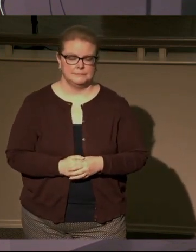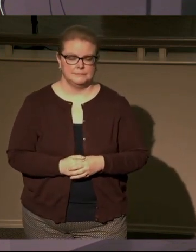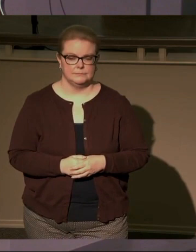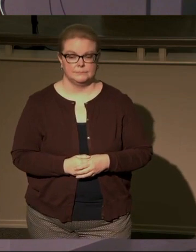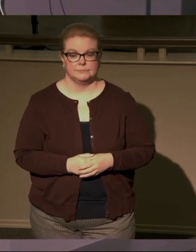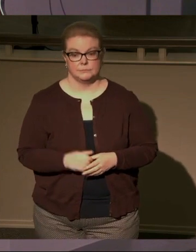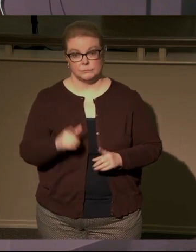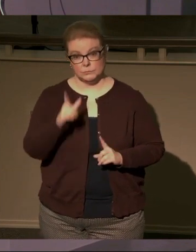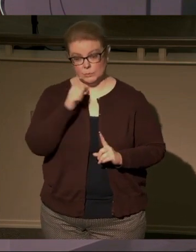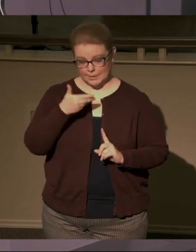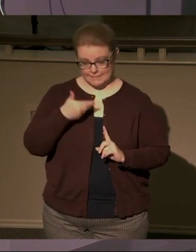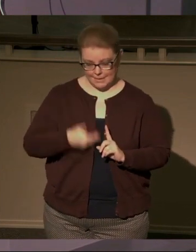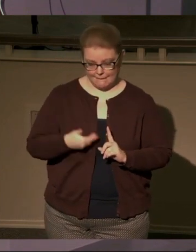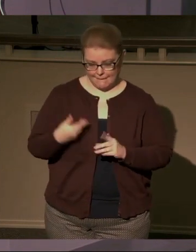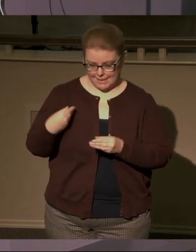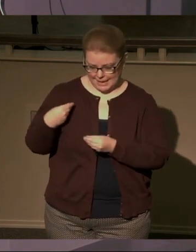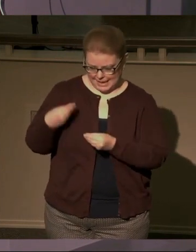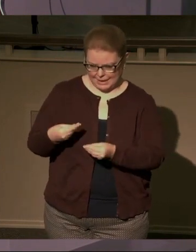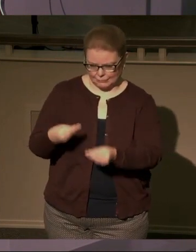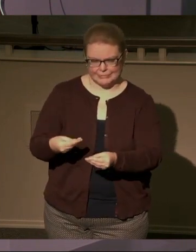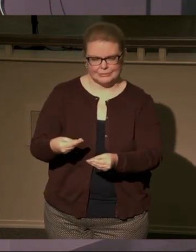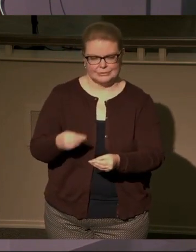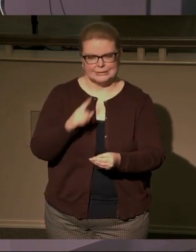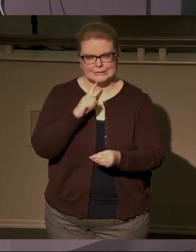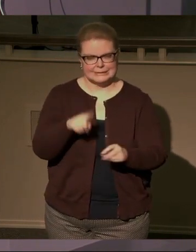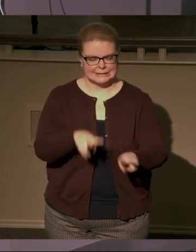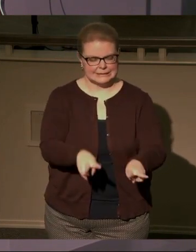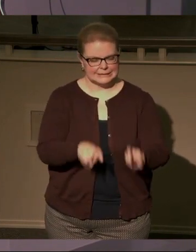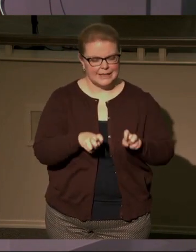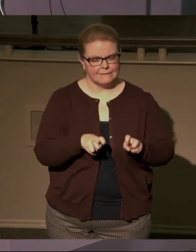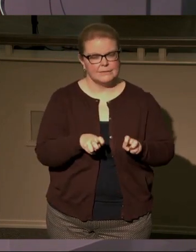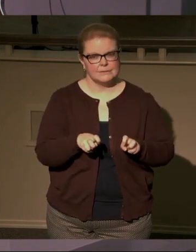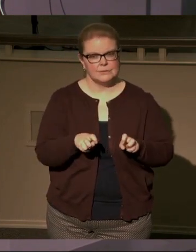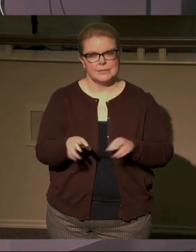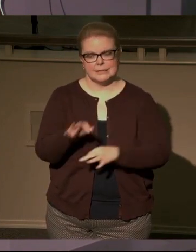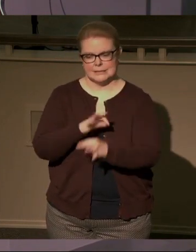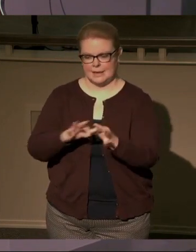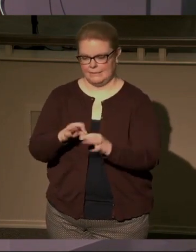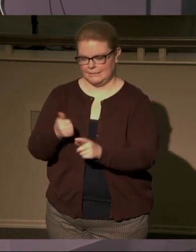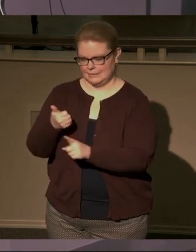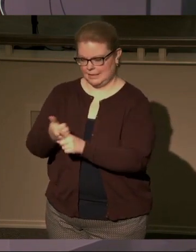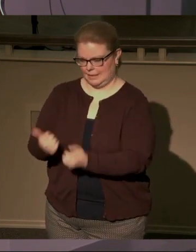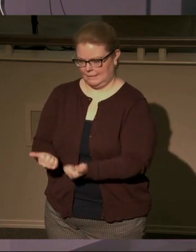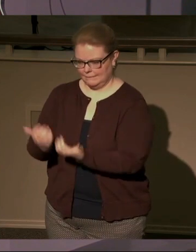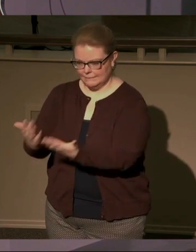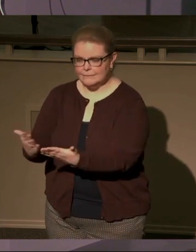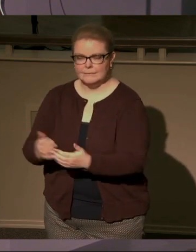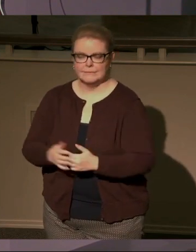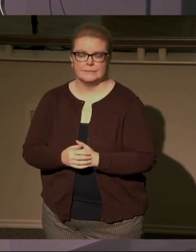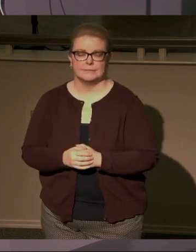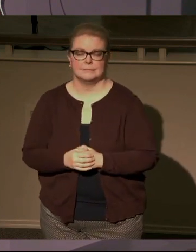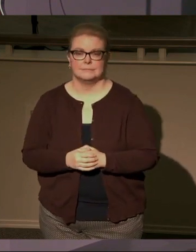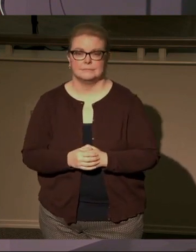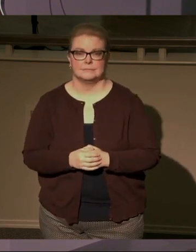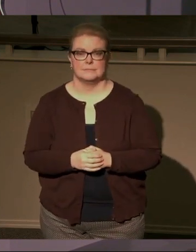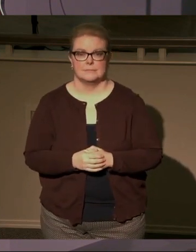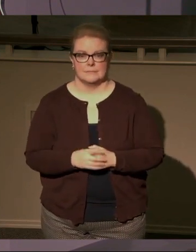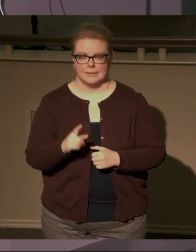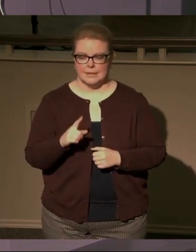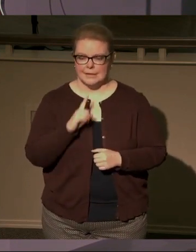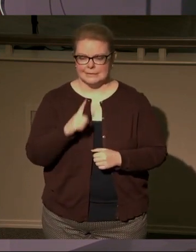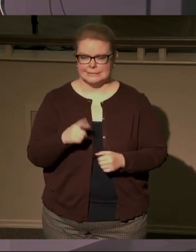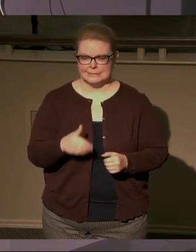Who Am I heritage is selfish rather than selfless. Here's an impulse, ladies. I